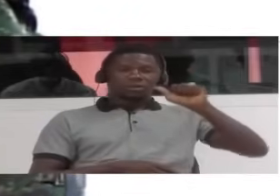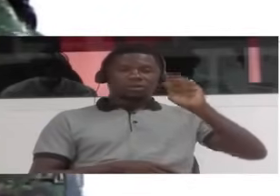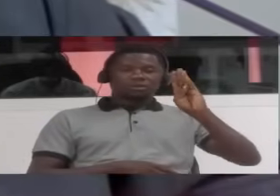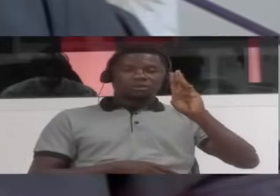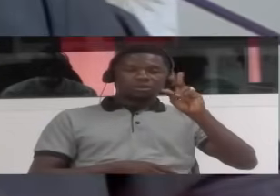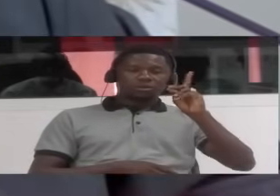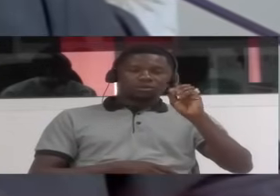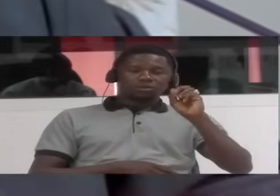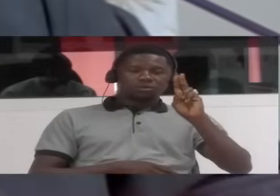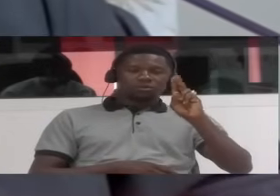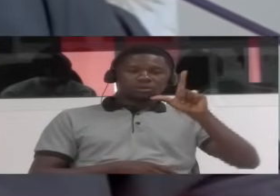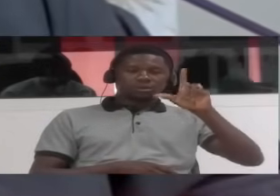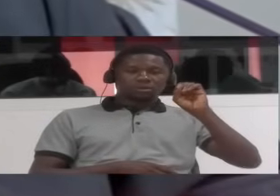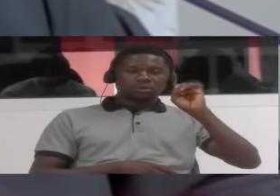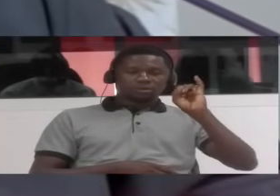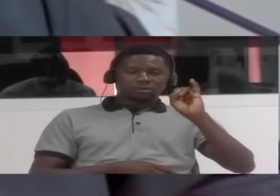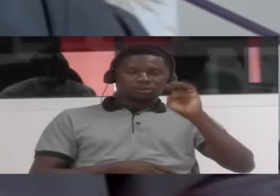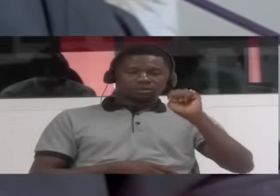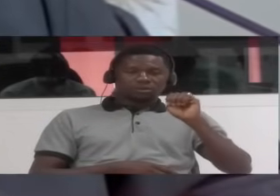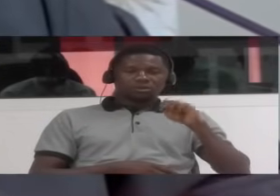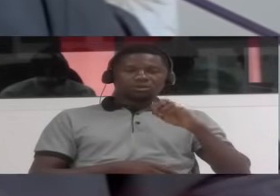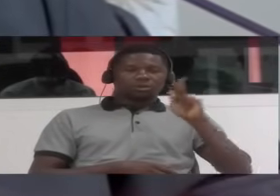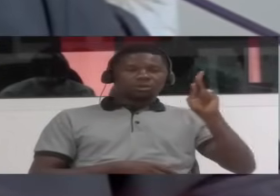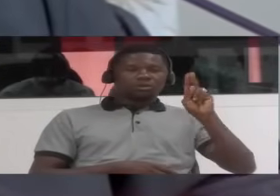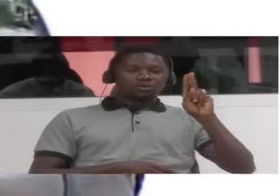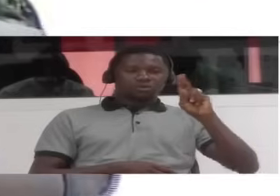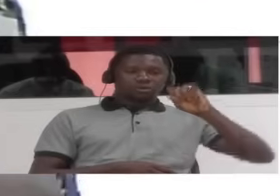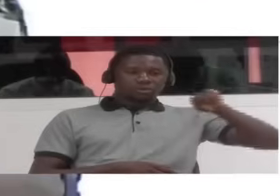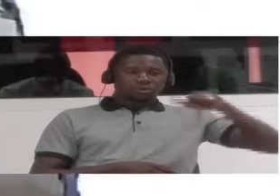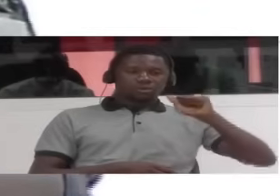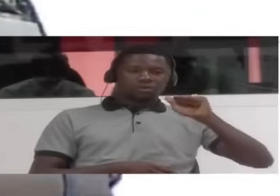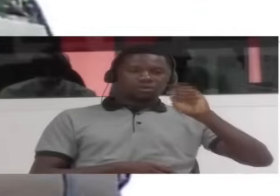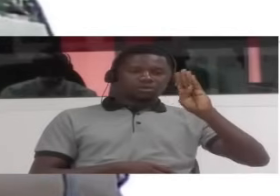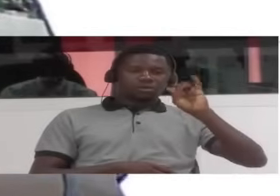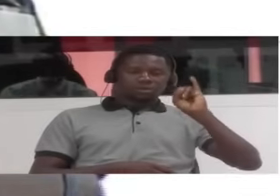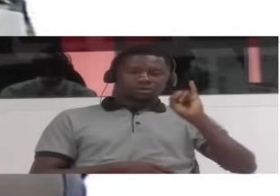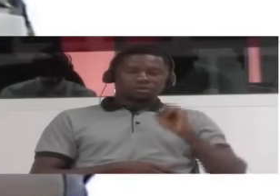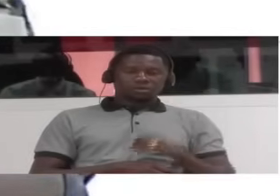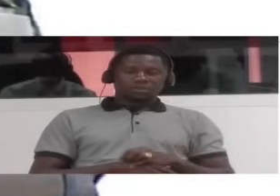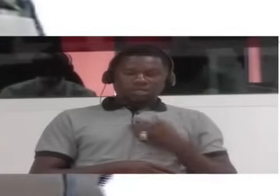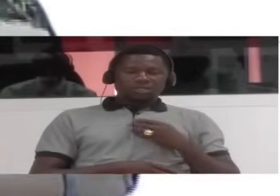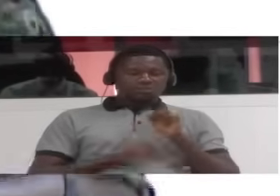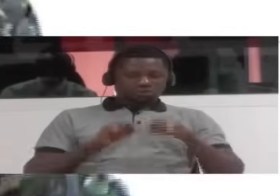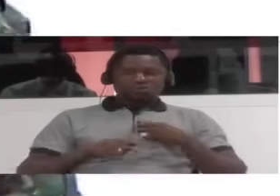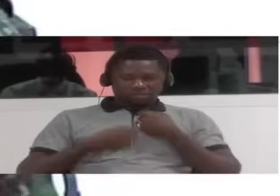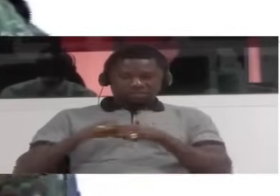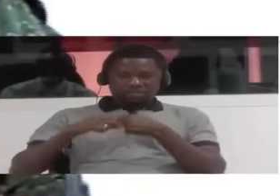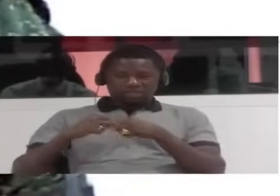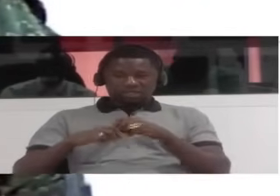Kujabi. He offered Ablai Kujabi that he can train a team that can protect the head of